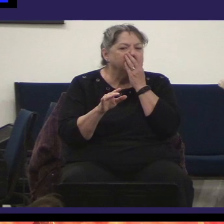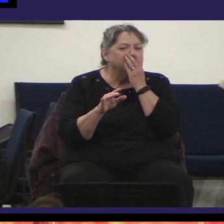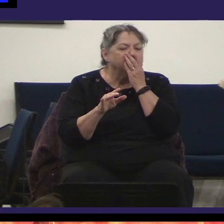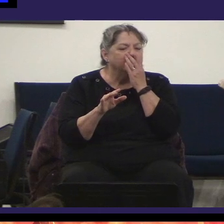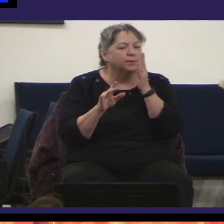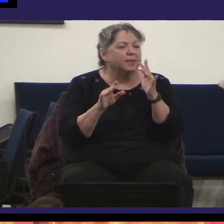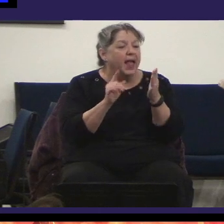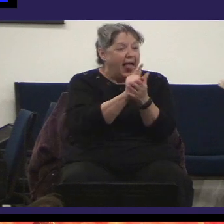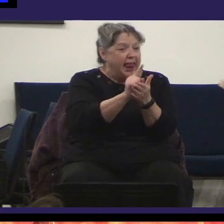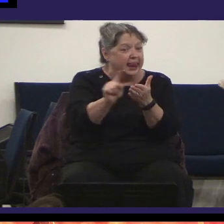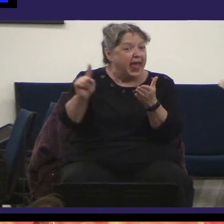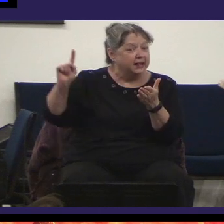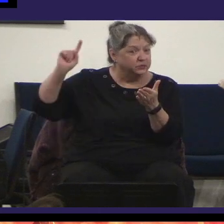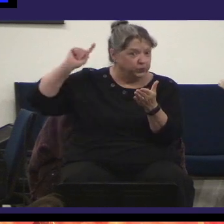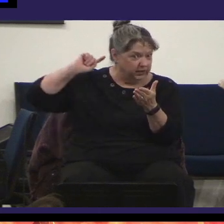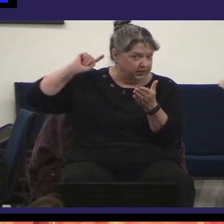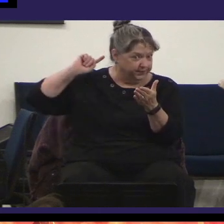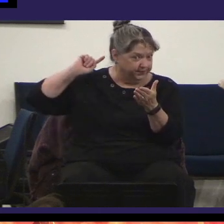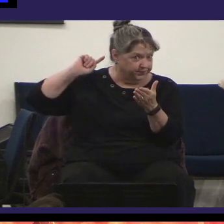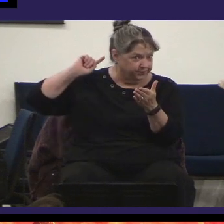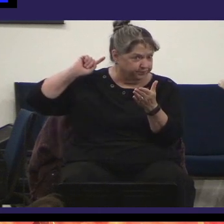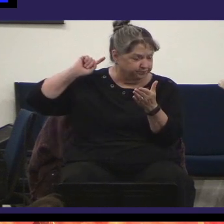So last week, right? Last week